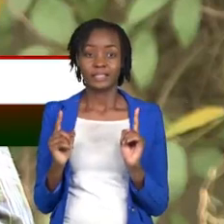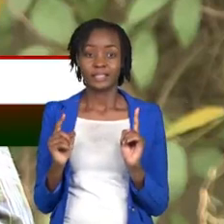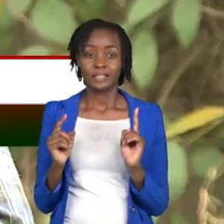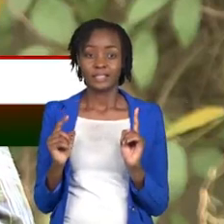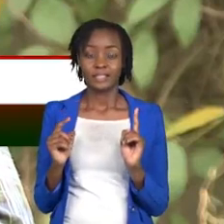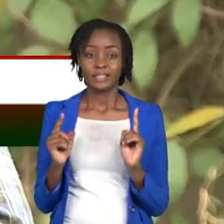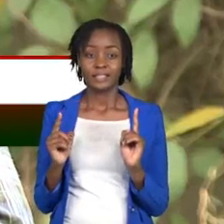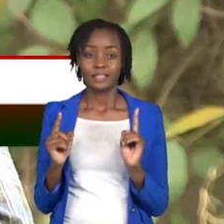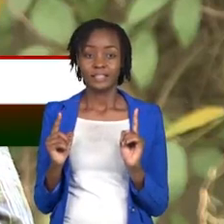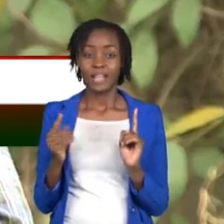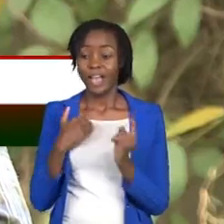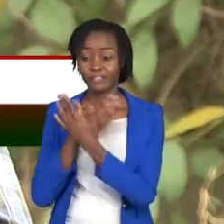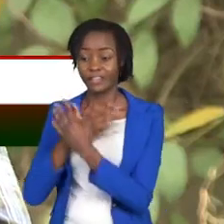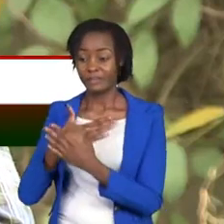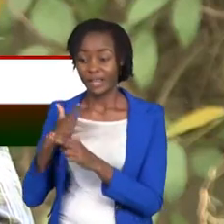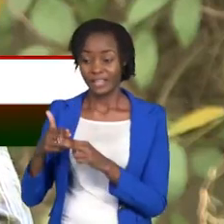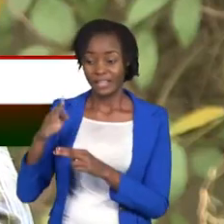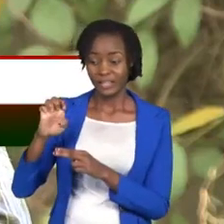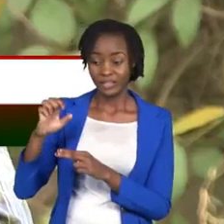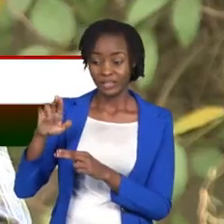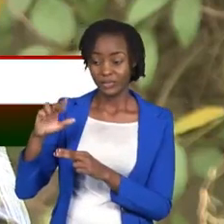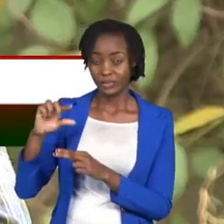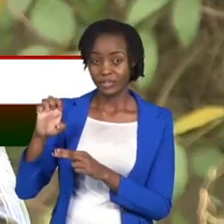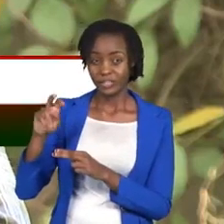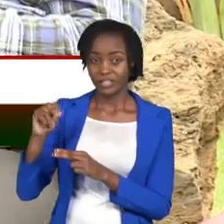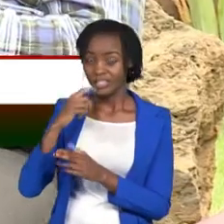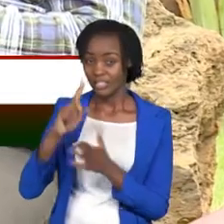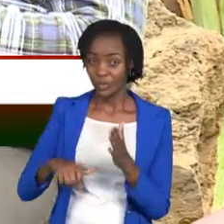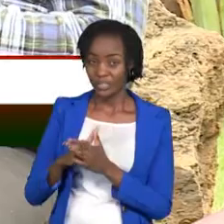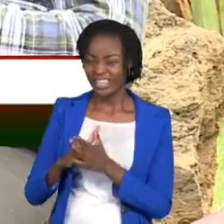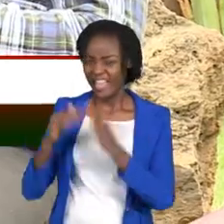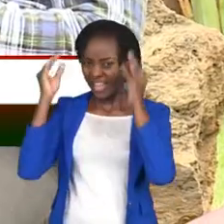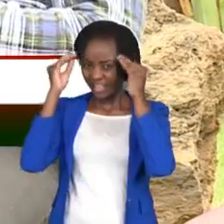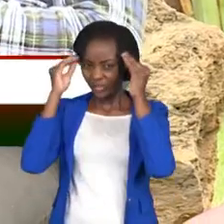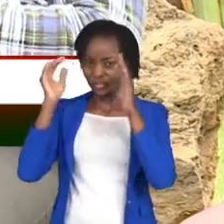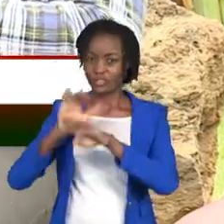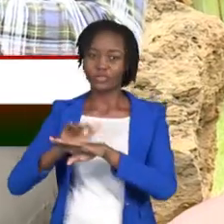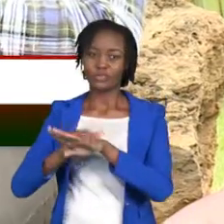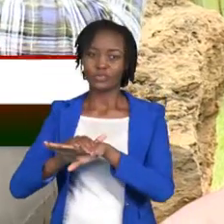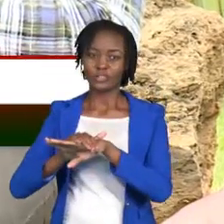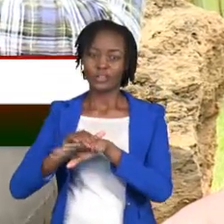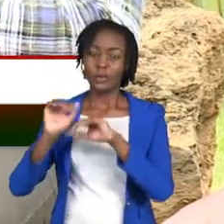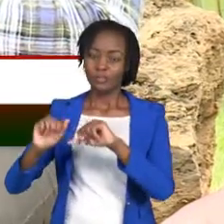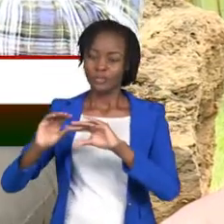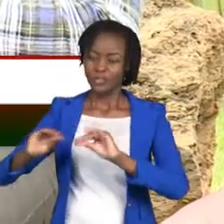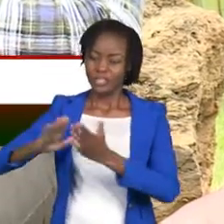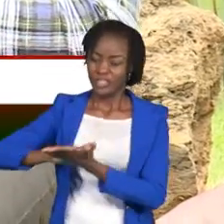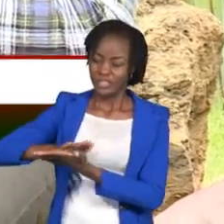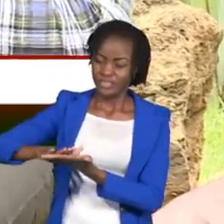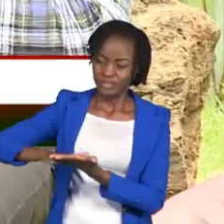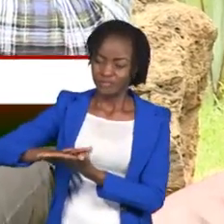by the way, education is good. It's serving its purpose. It's meant to lay the foundation for what you're meant to research,